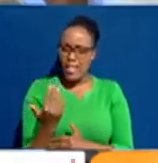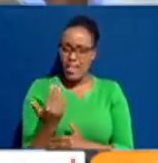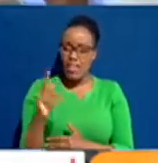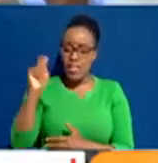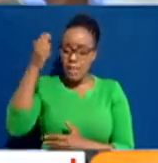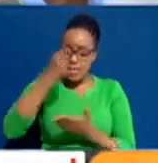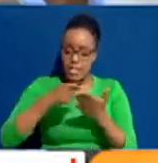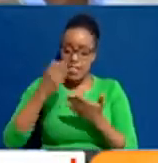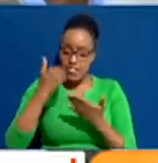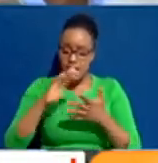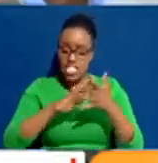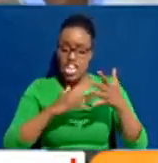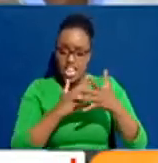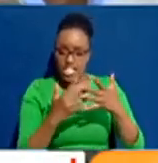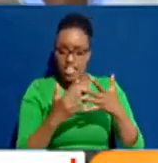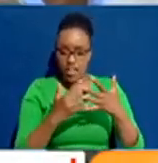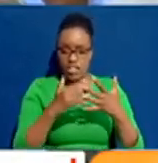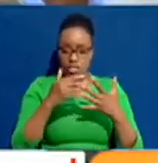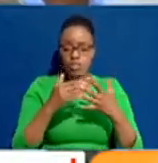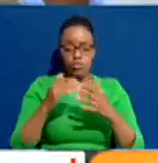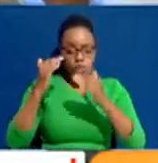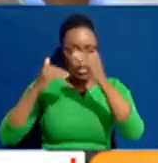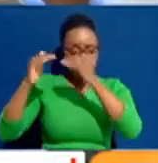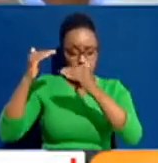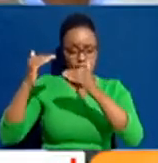president signed a charter with the members of the university community?